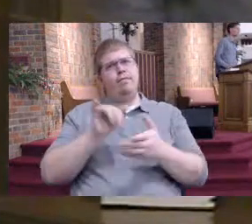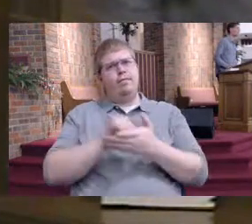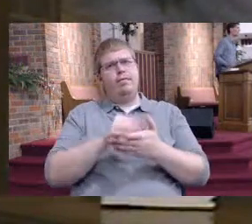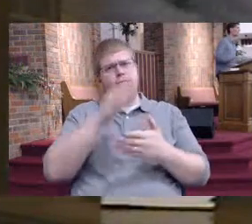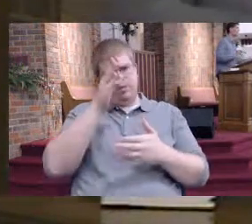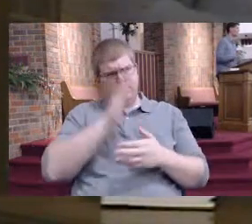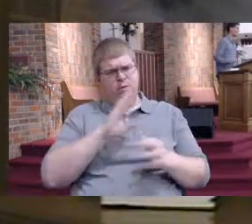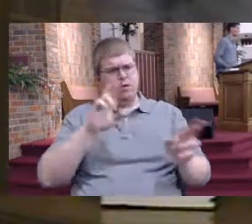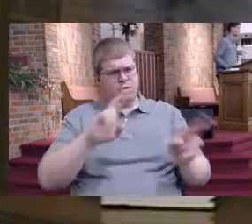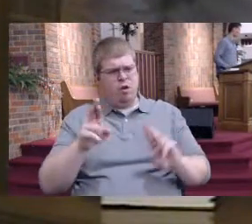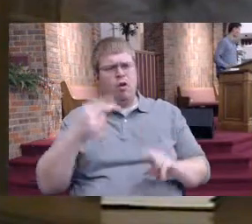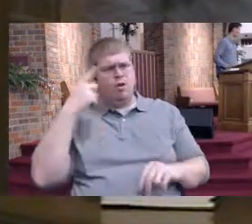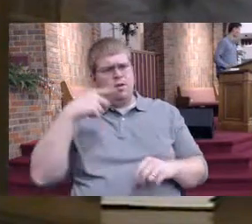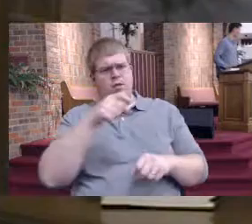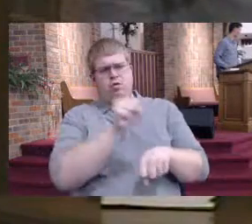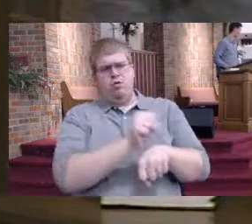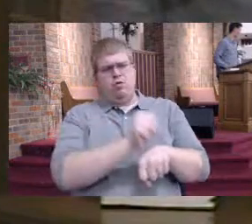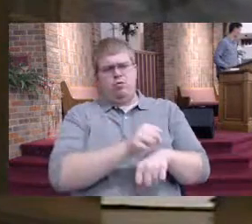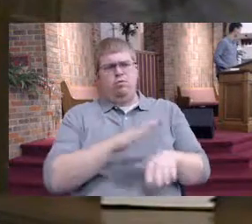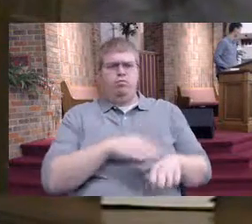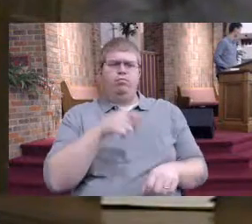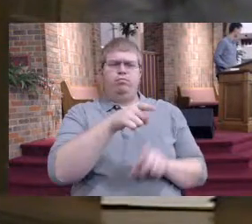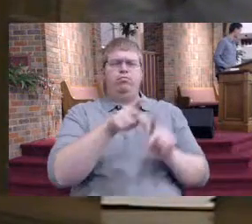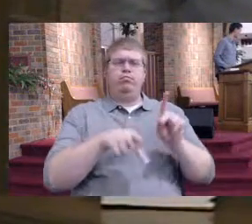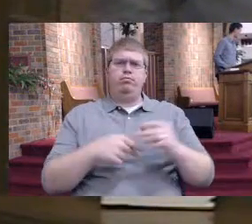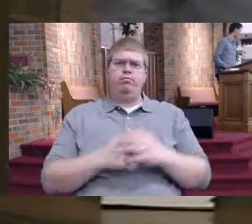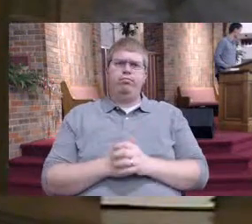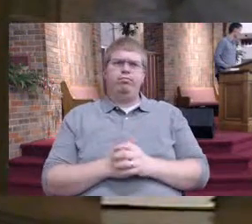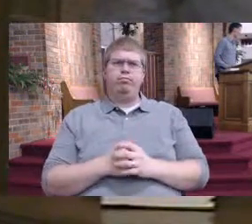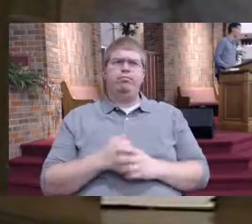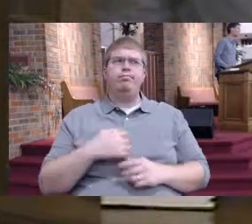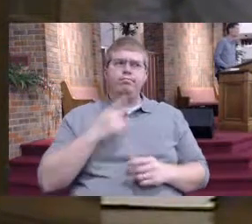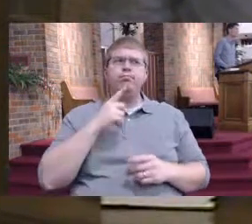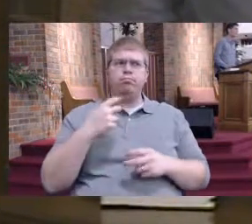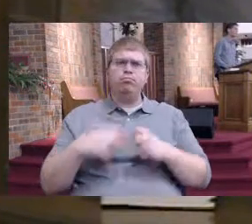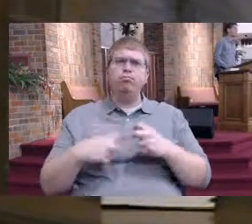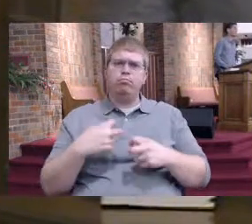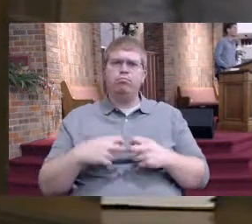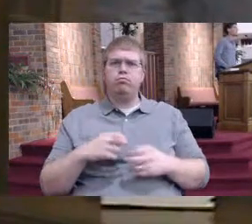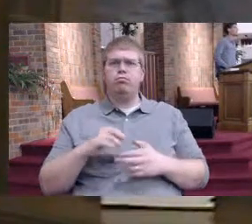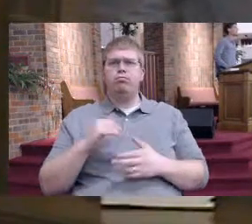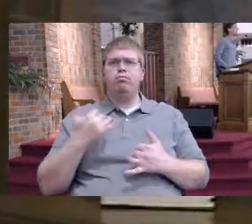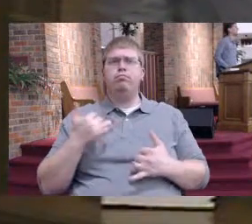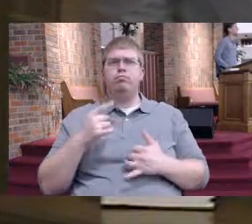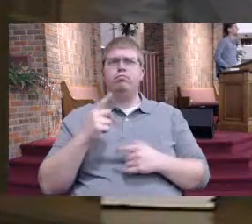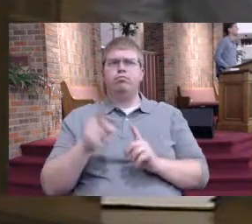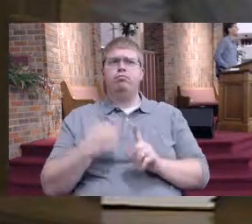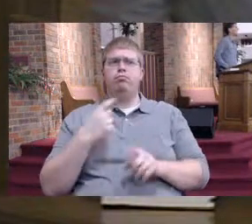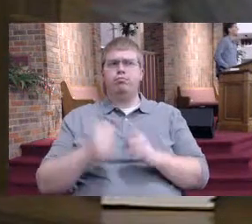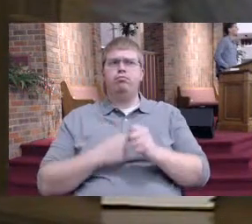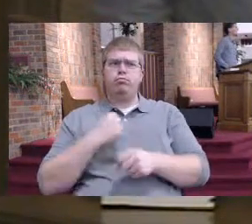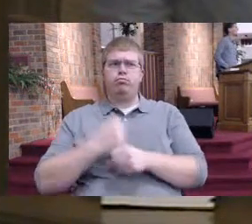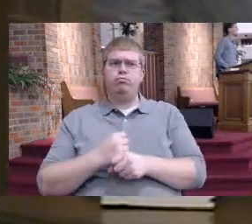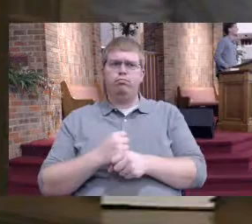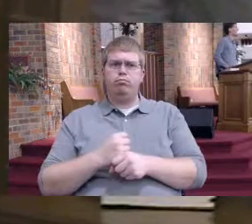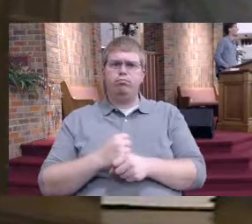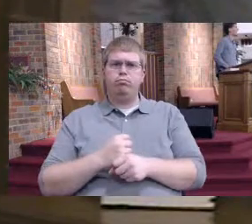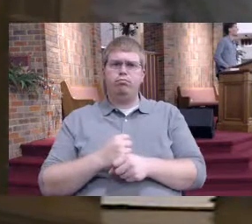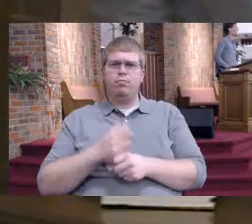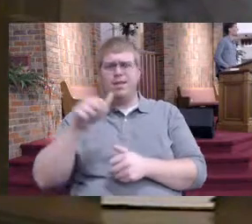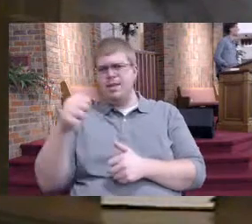so that's been something that we've had to work through in this first year. Another challenge, unfortunately, has